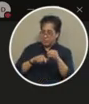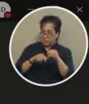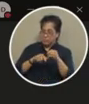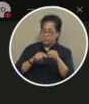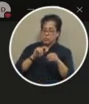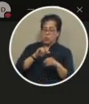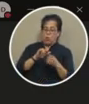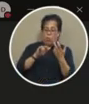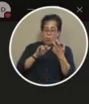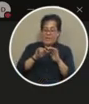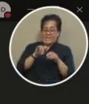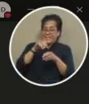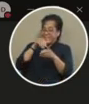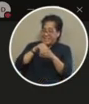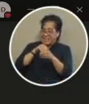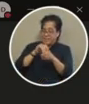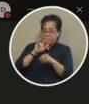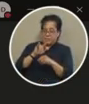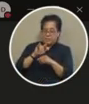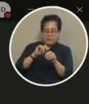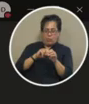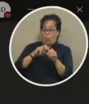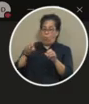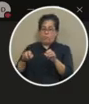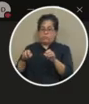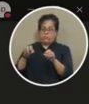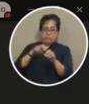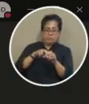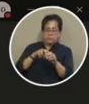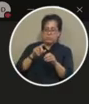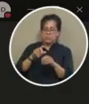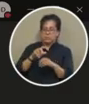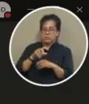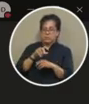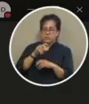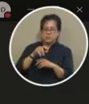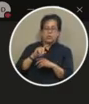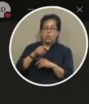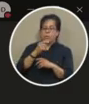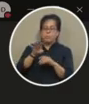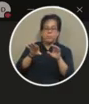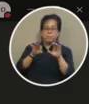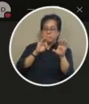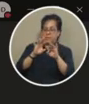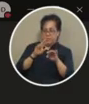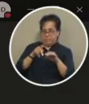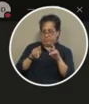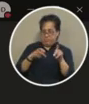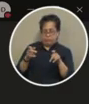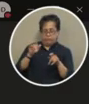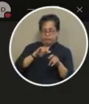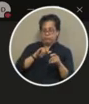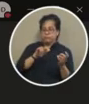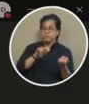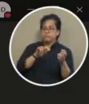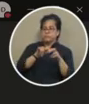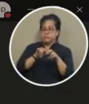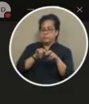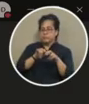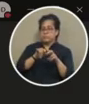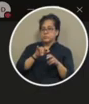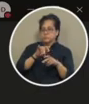those that are already on the plane are not getting off. They're not disembarking. It's just picking up the additionals that are coming